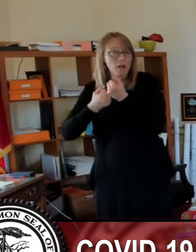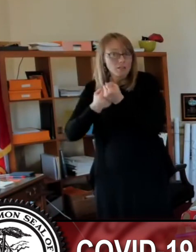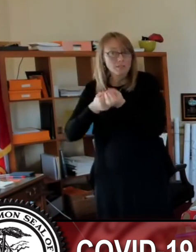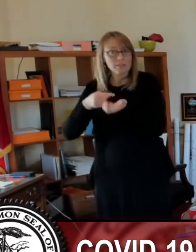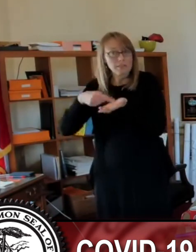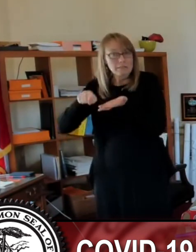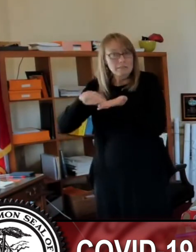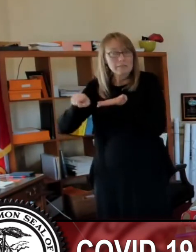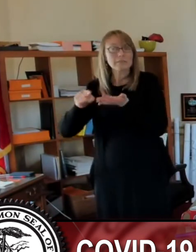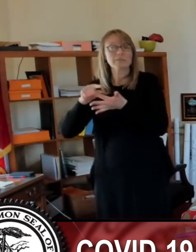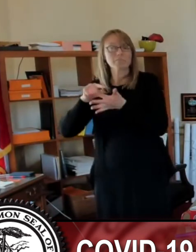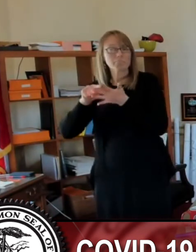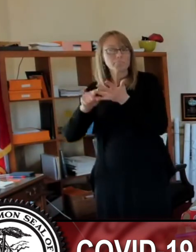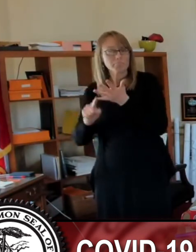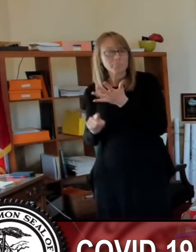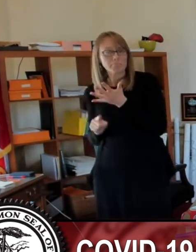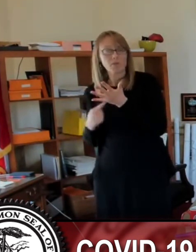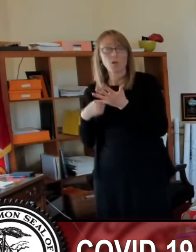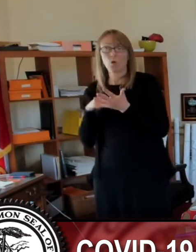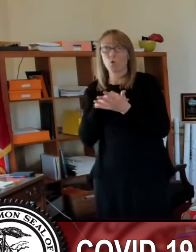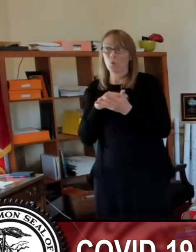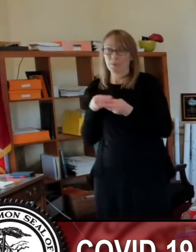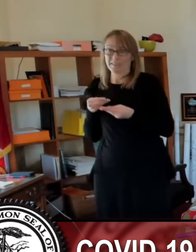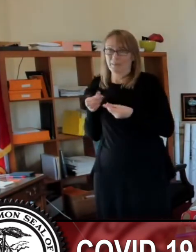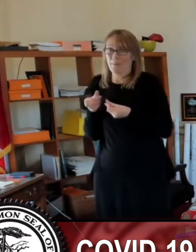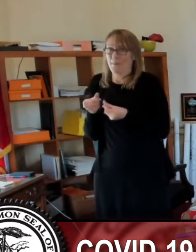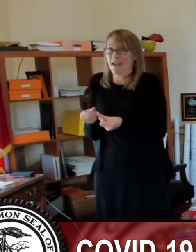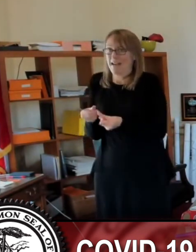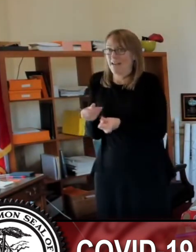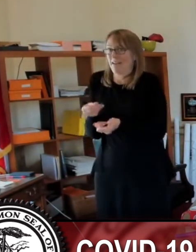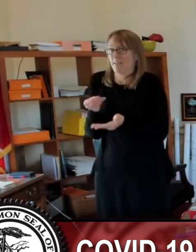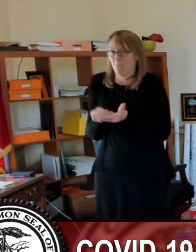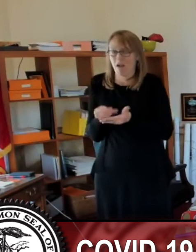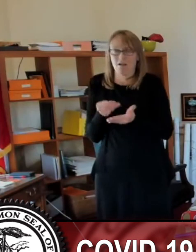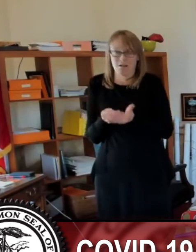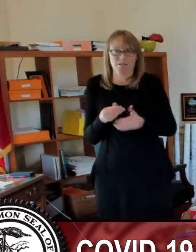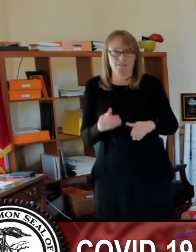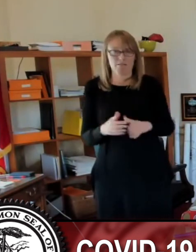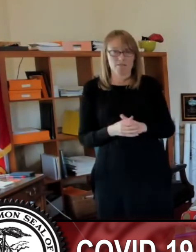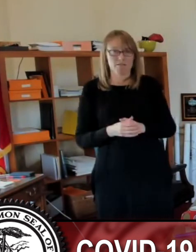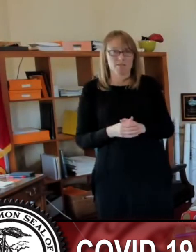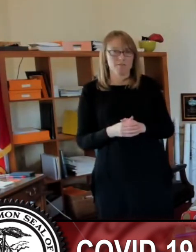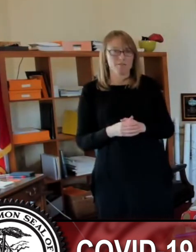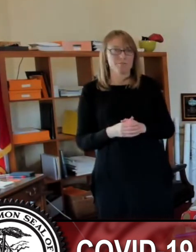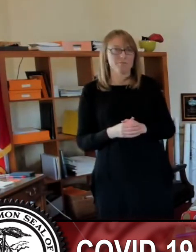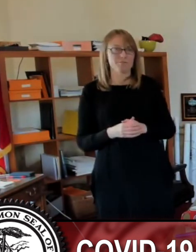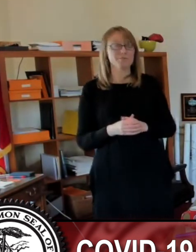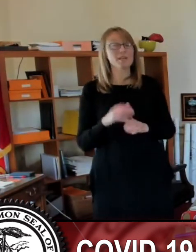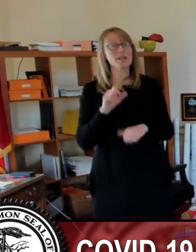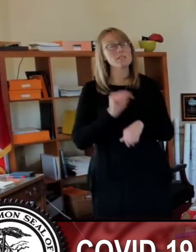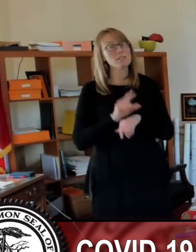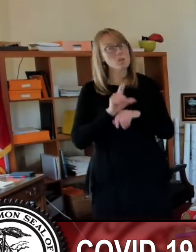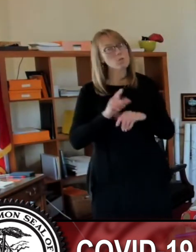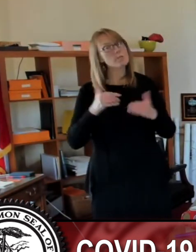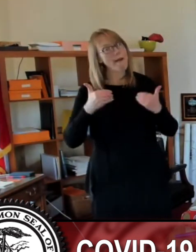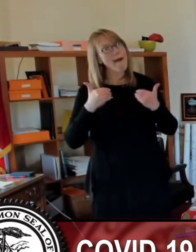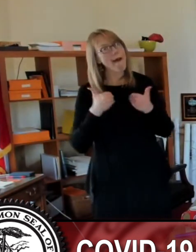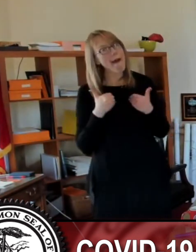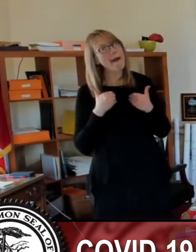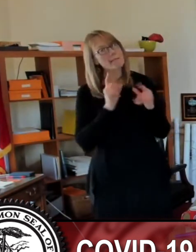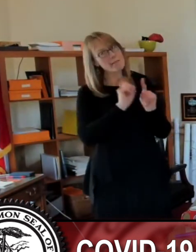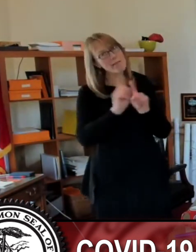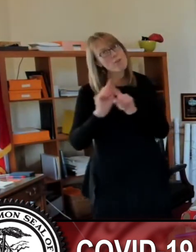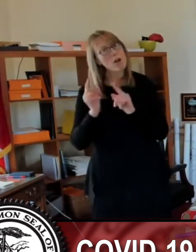spending a huge amount of money. St. Louis has a lot of affordable housing, not